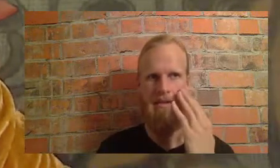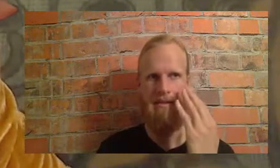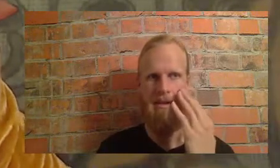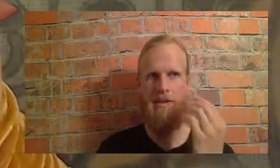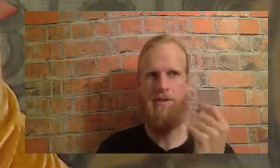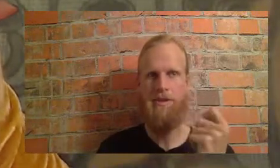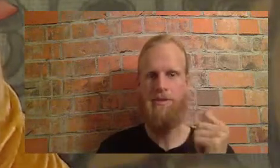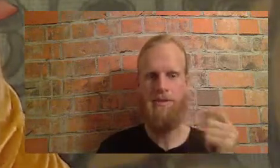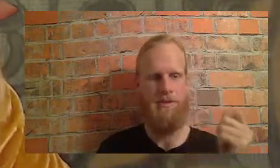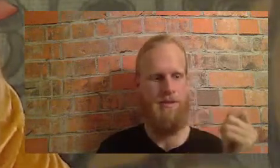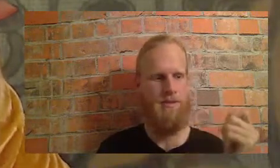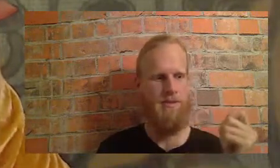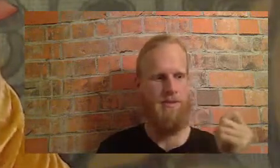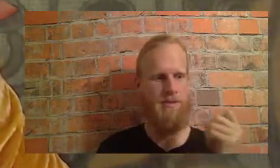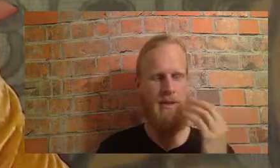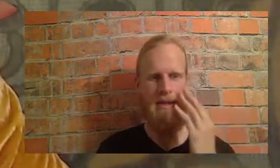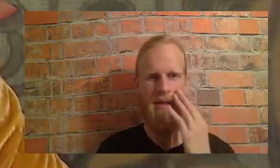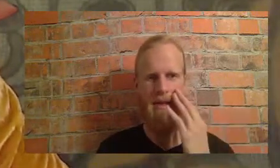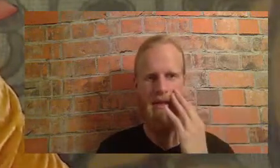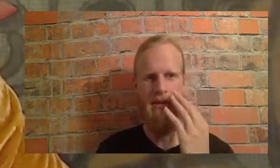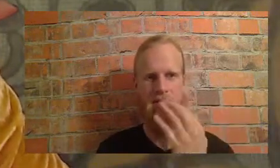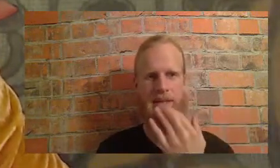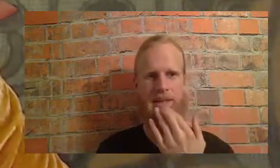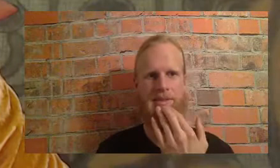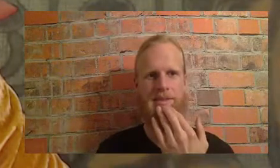Tapping under the lips. I'm releasing the need